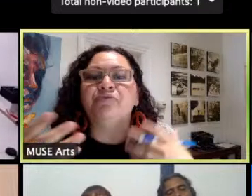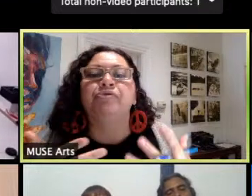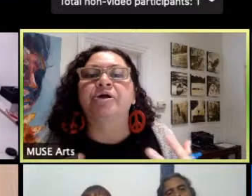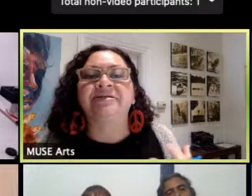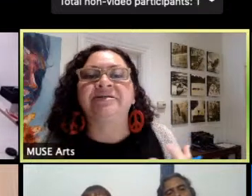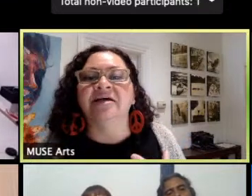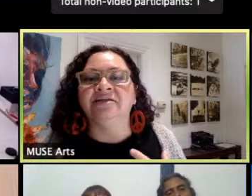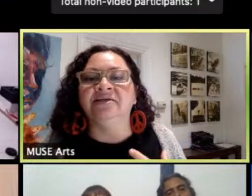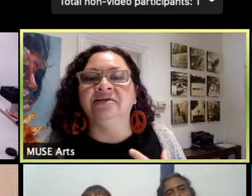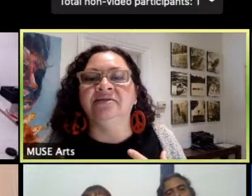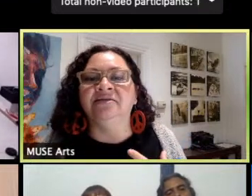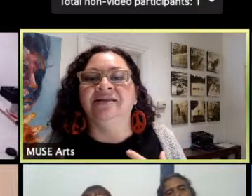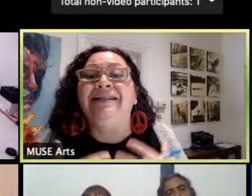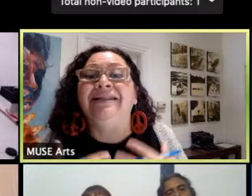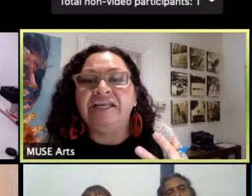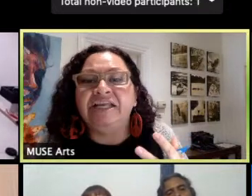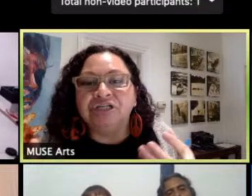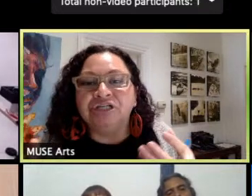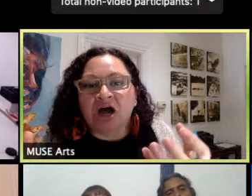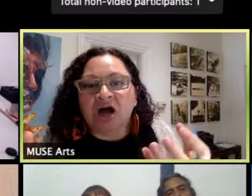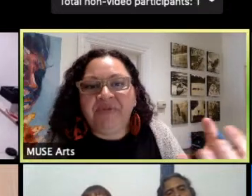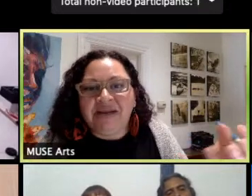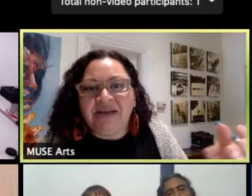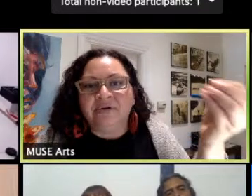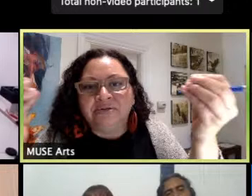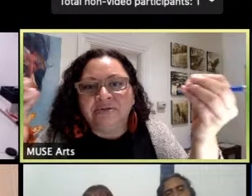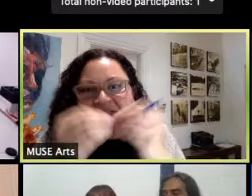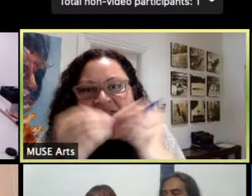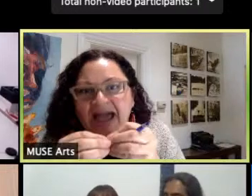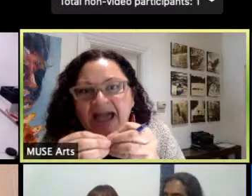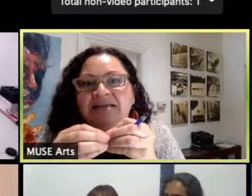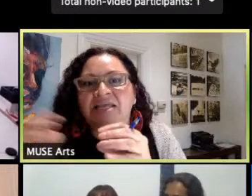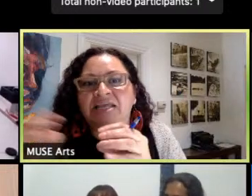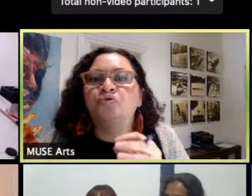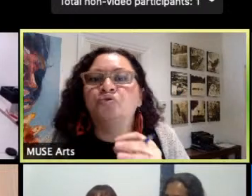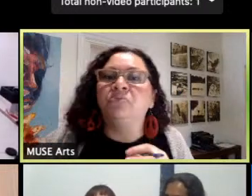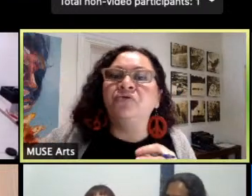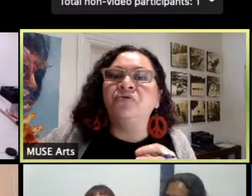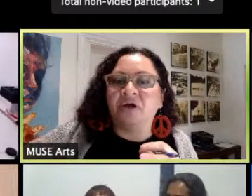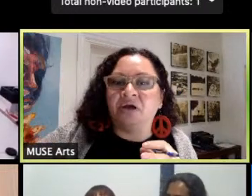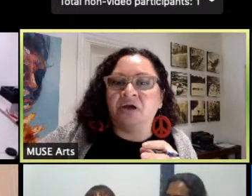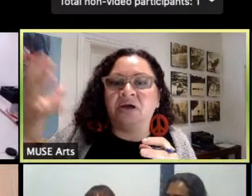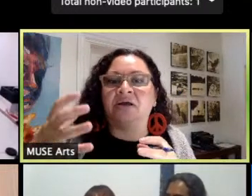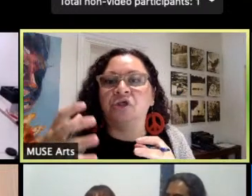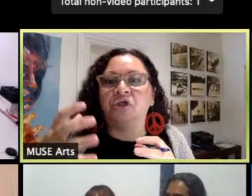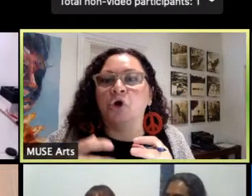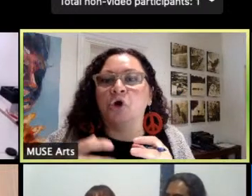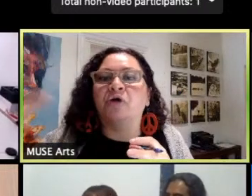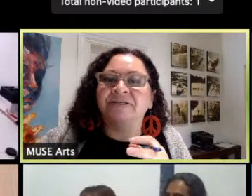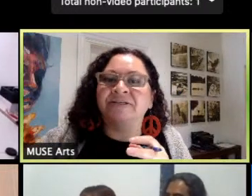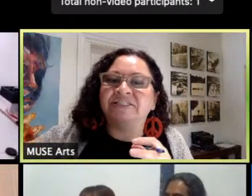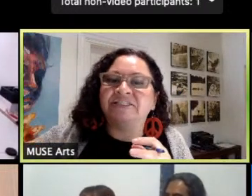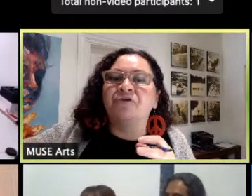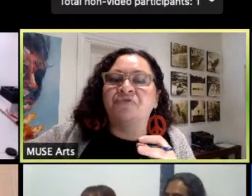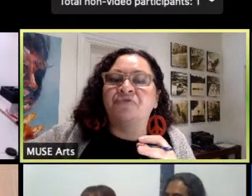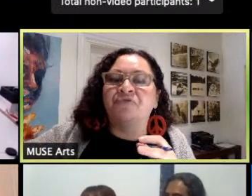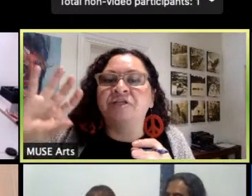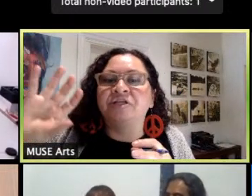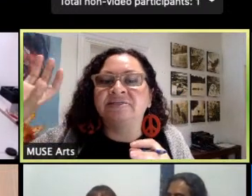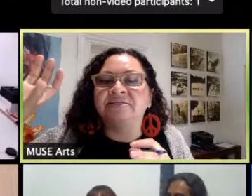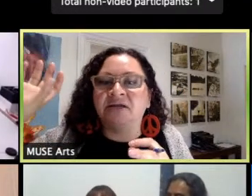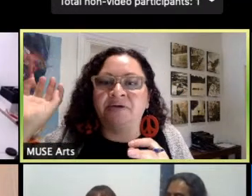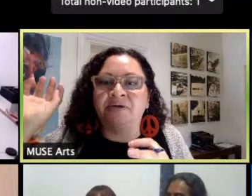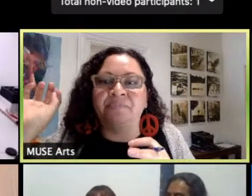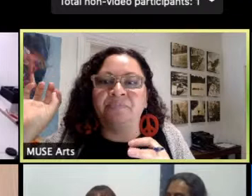the need of being able to interact and to remove young audiences from these